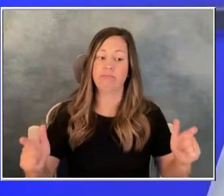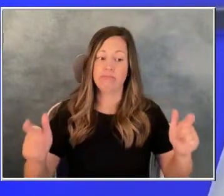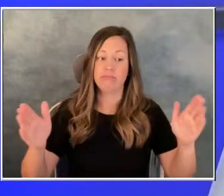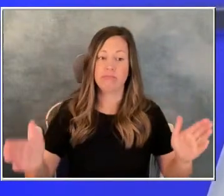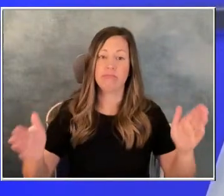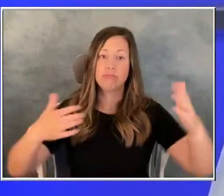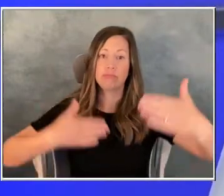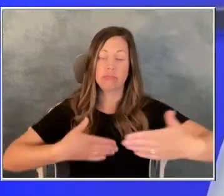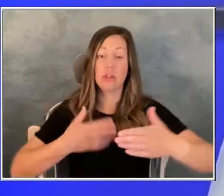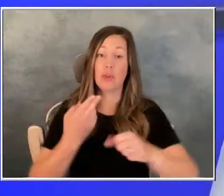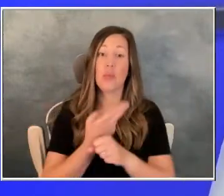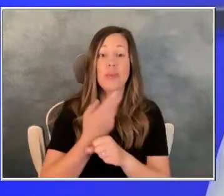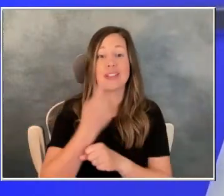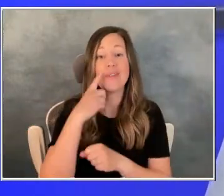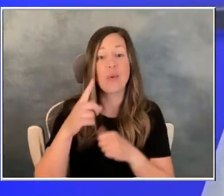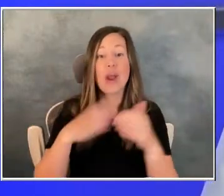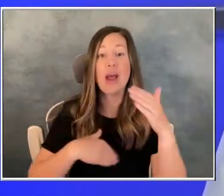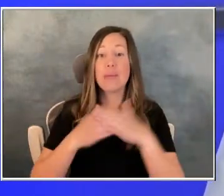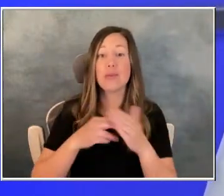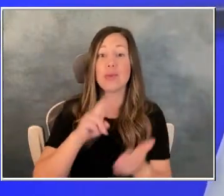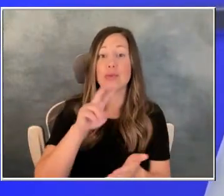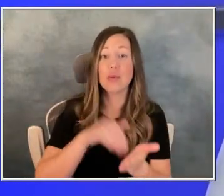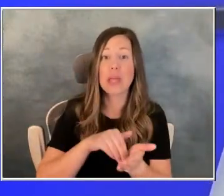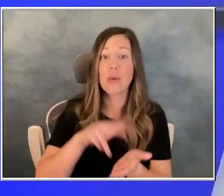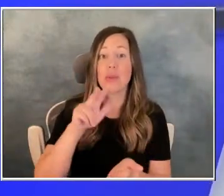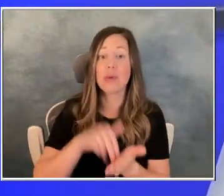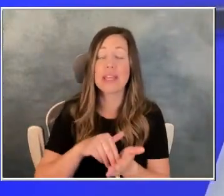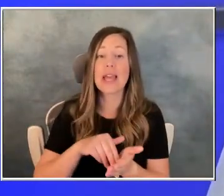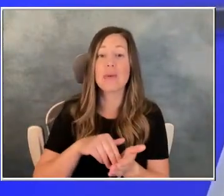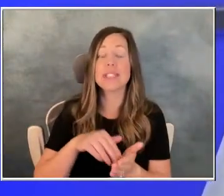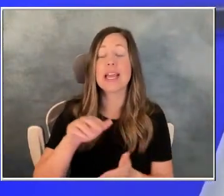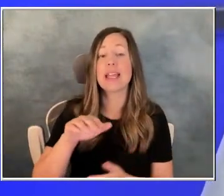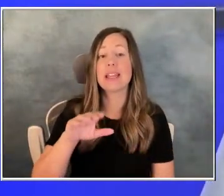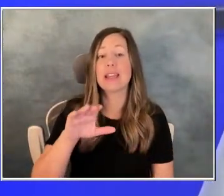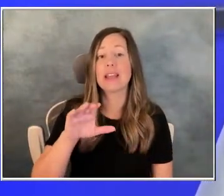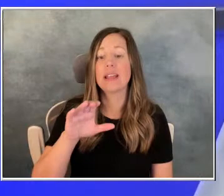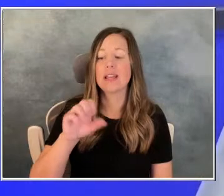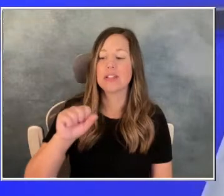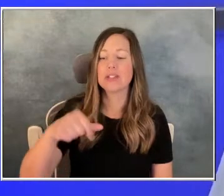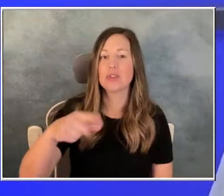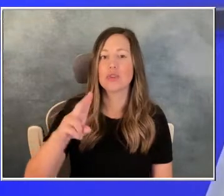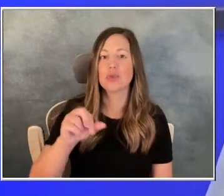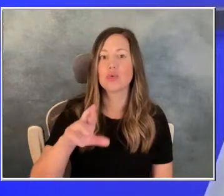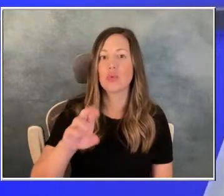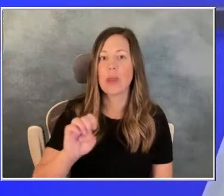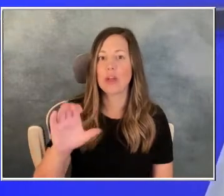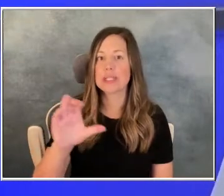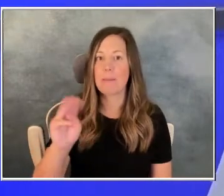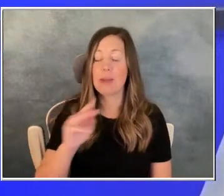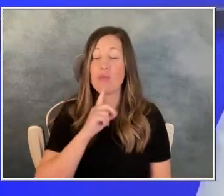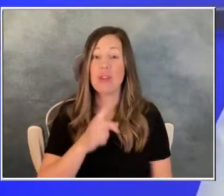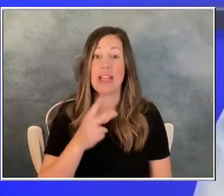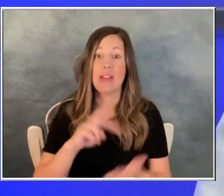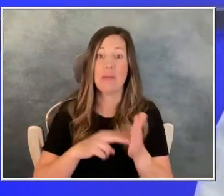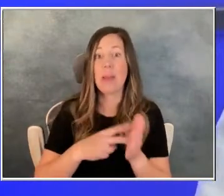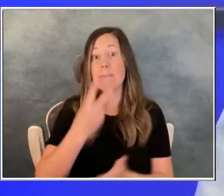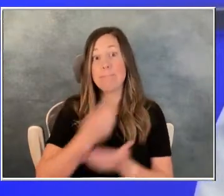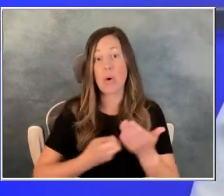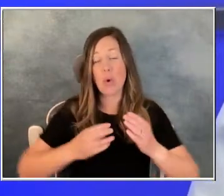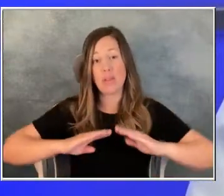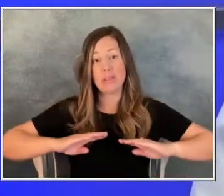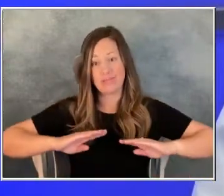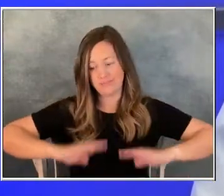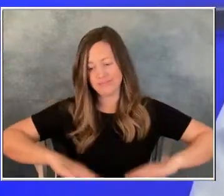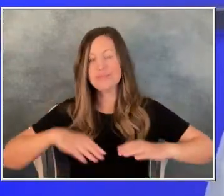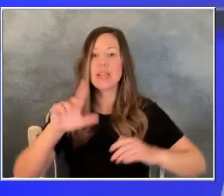it for up to 2,000, 3,000 square centimeters, wow, which is essentially covering both lower extremities and